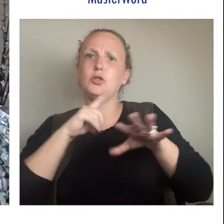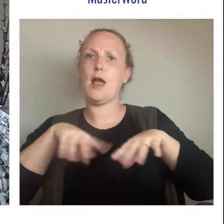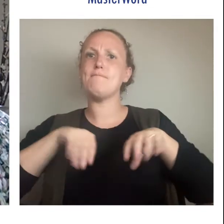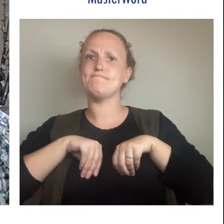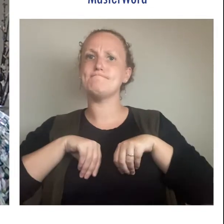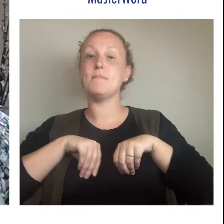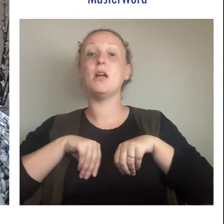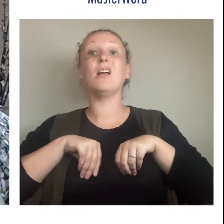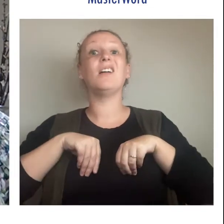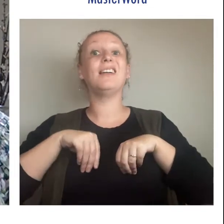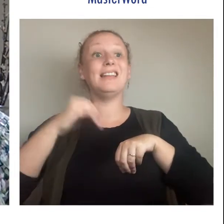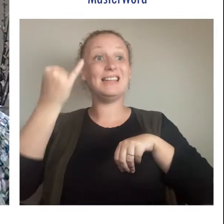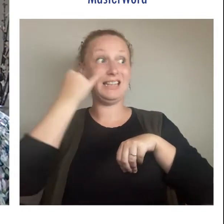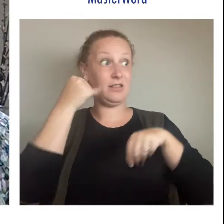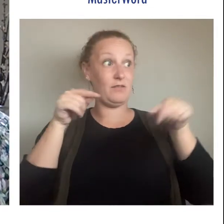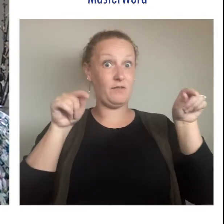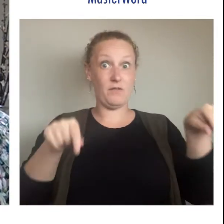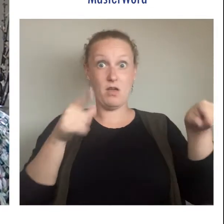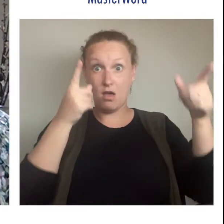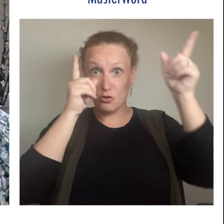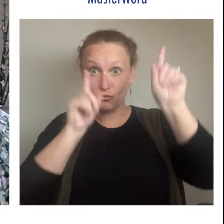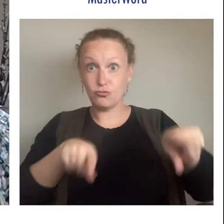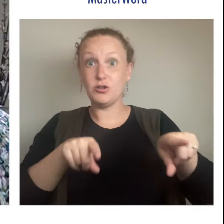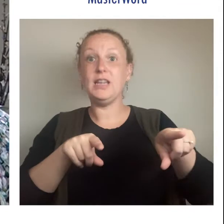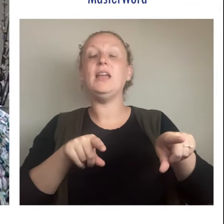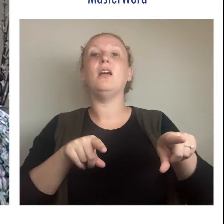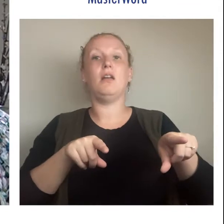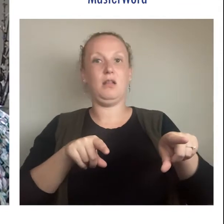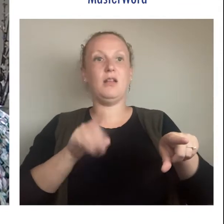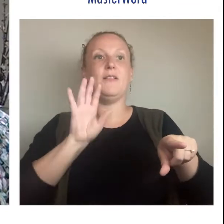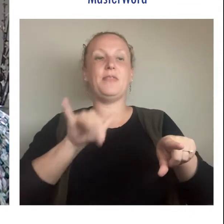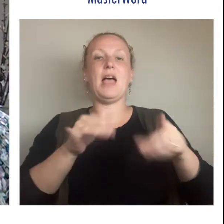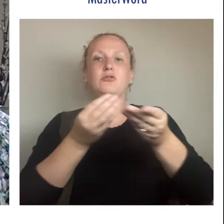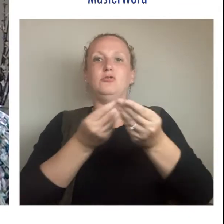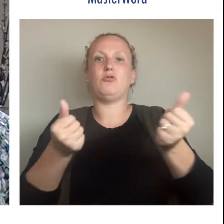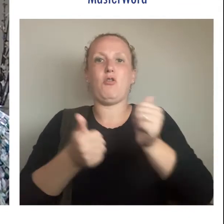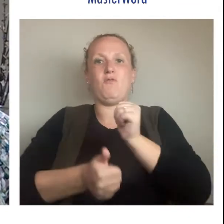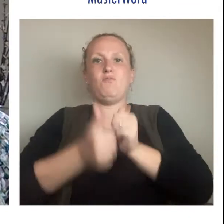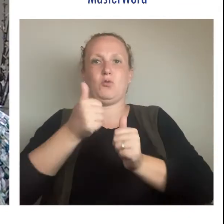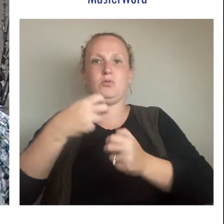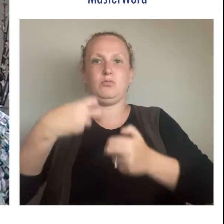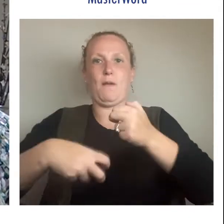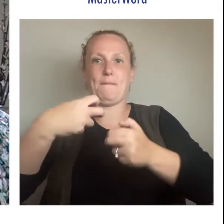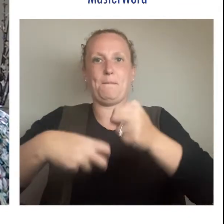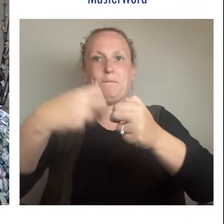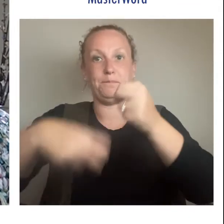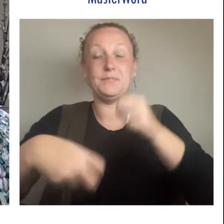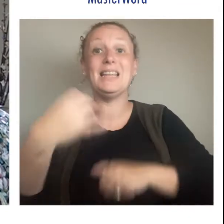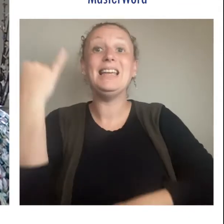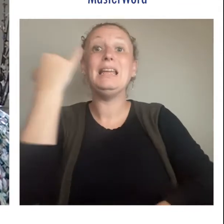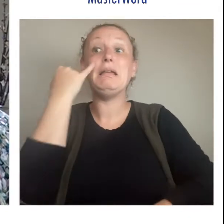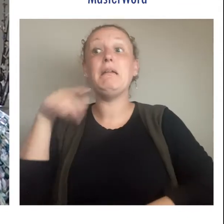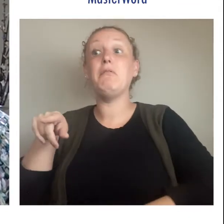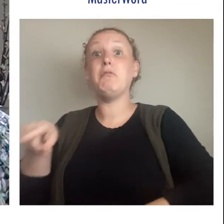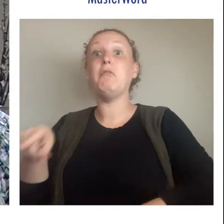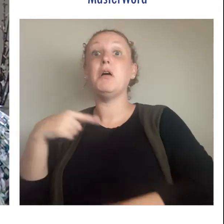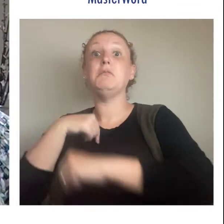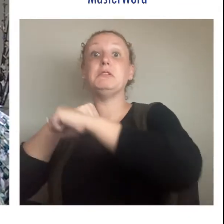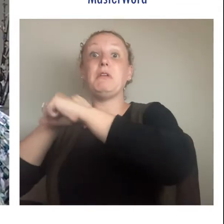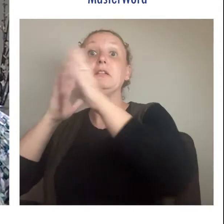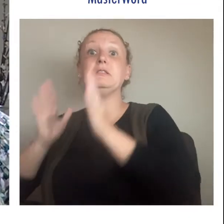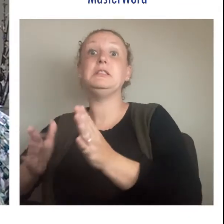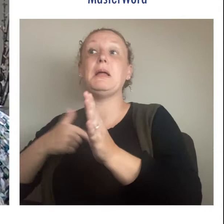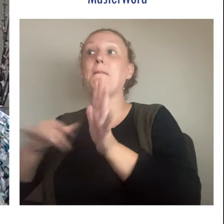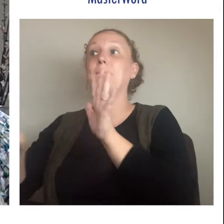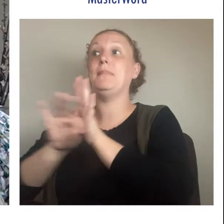avoids problems in depositions where you have one party who doesn't trust the main interpreter that the other